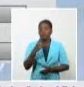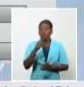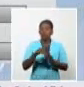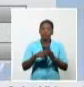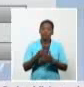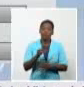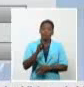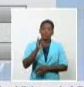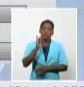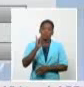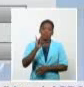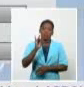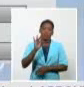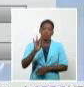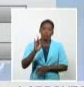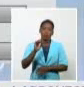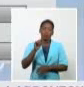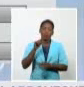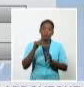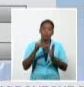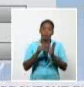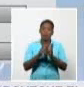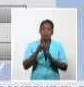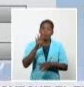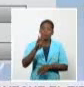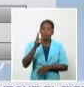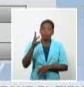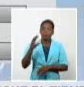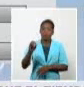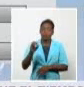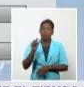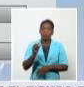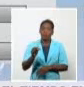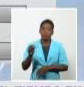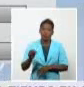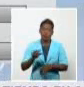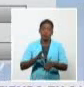227,051 have died. In just one day,